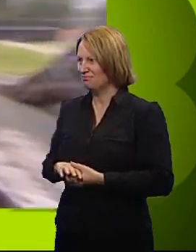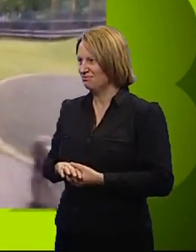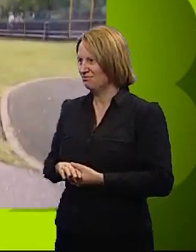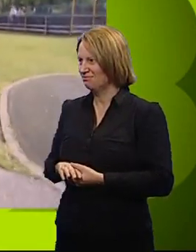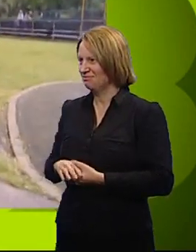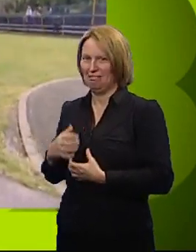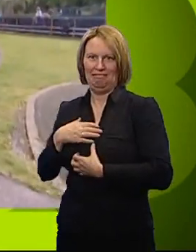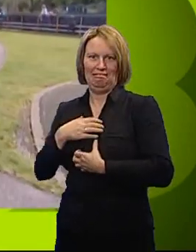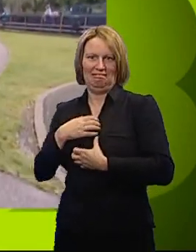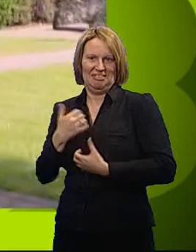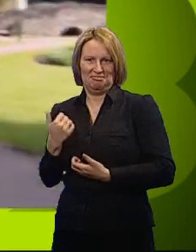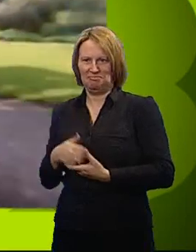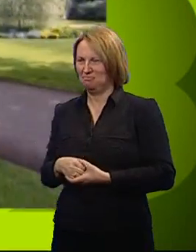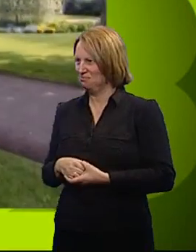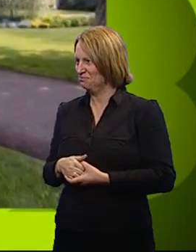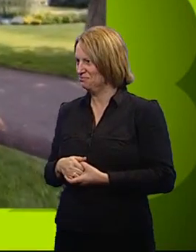Yeah! I did warn them.